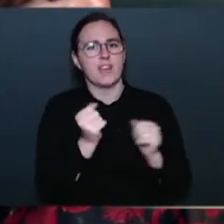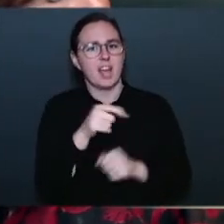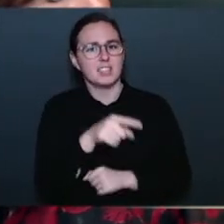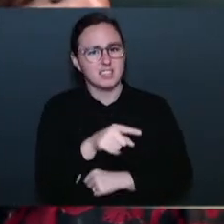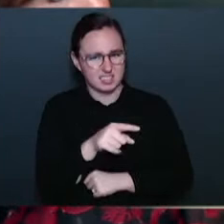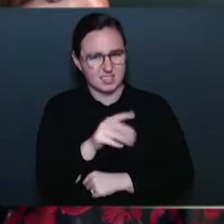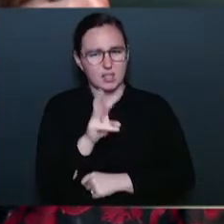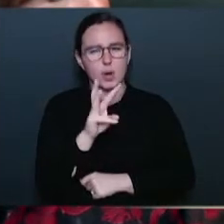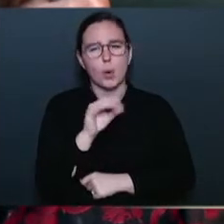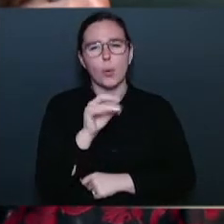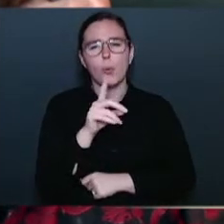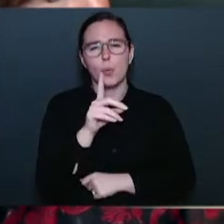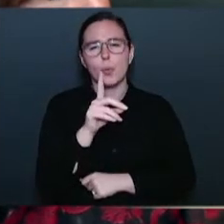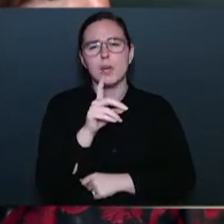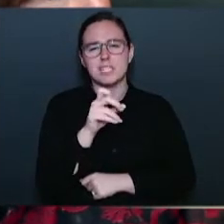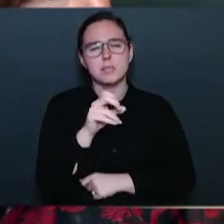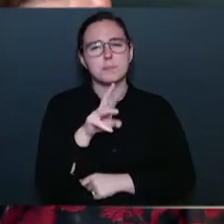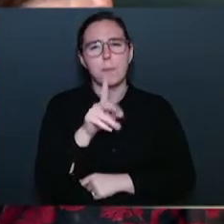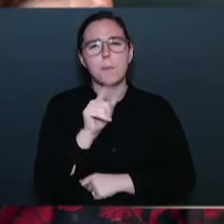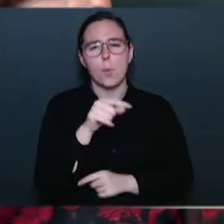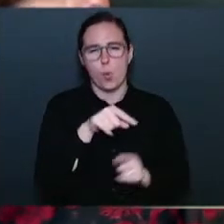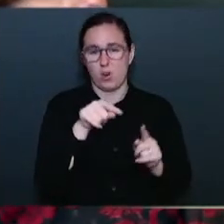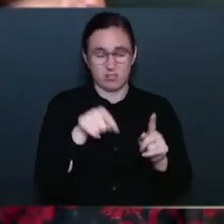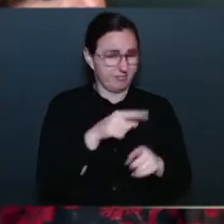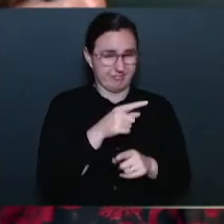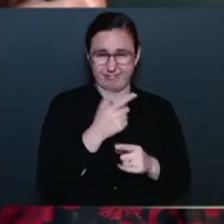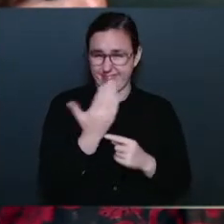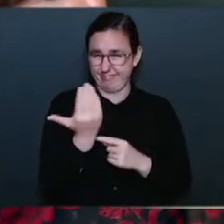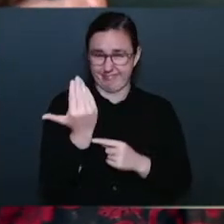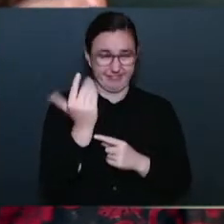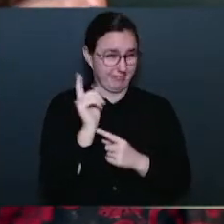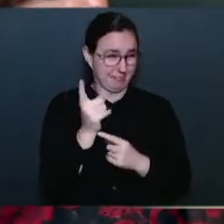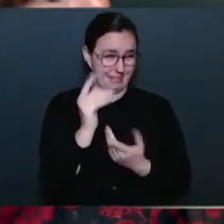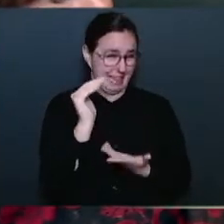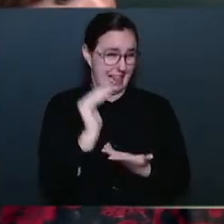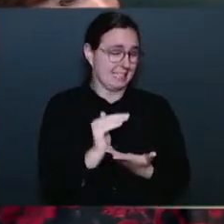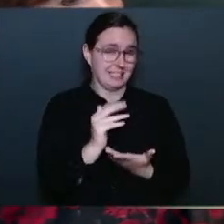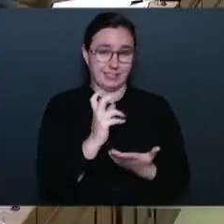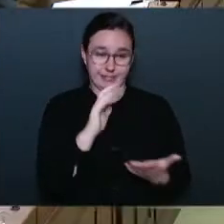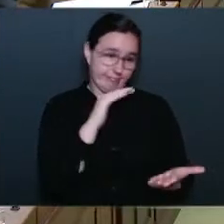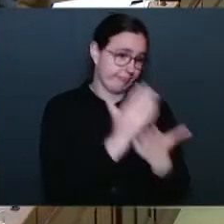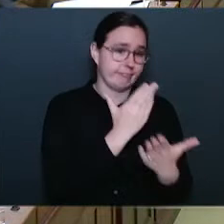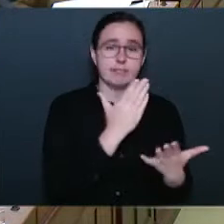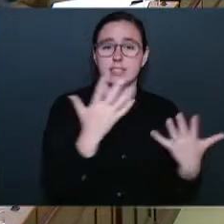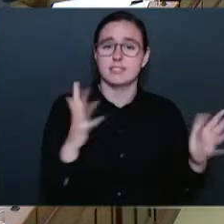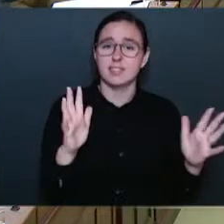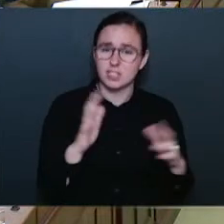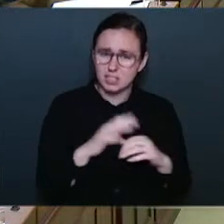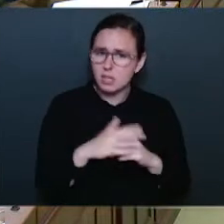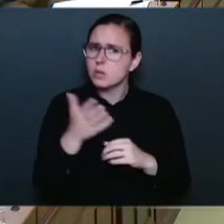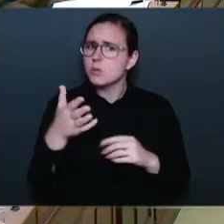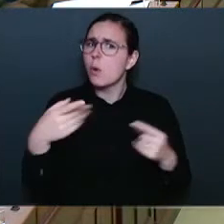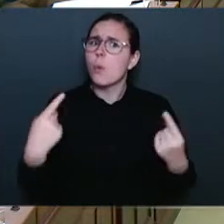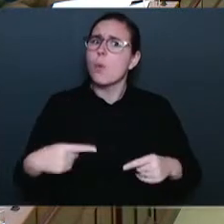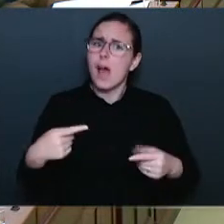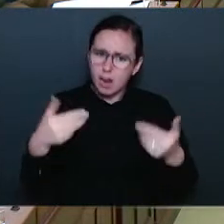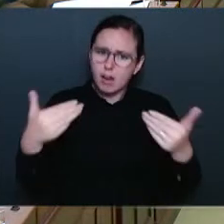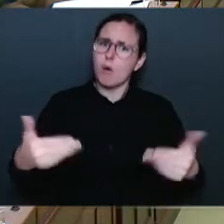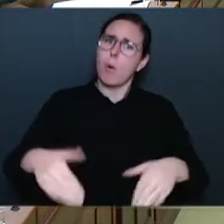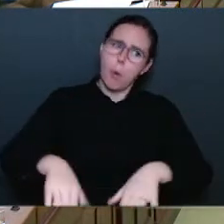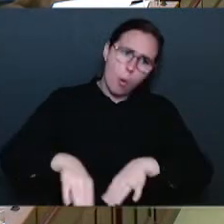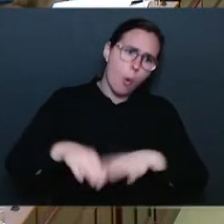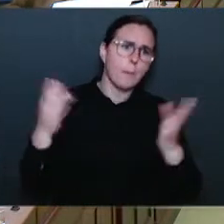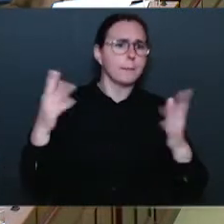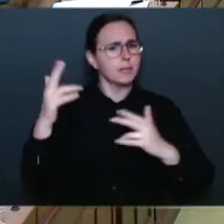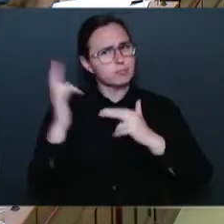corridors when can we see the entirety of Southwest Calgary Ring Road including the West Lake open for traffic The Honorable minister of transportation and economic